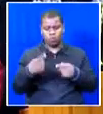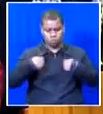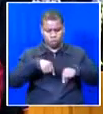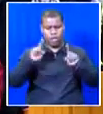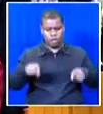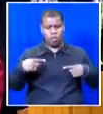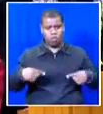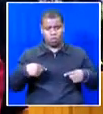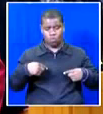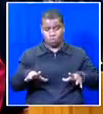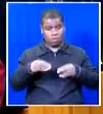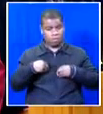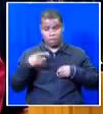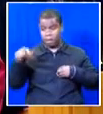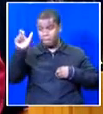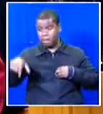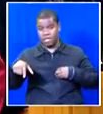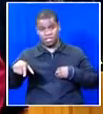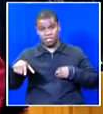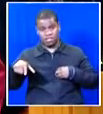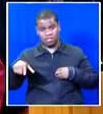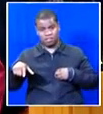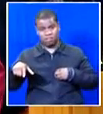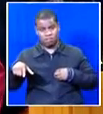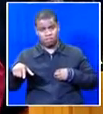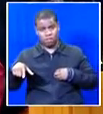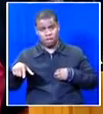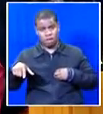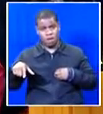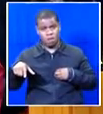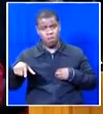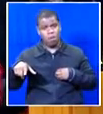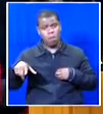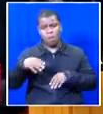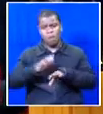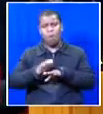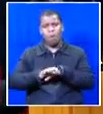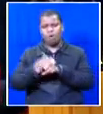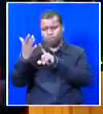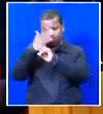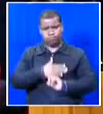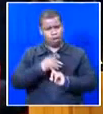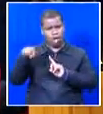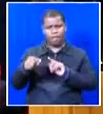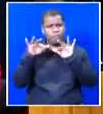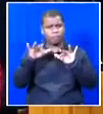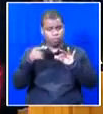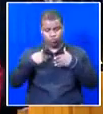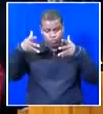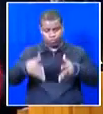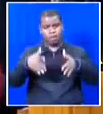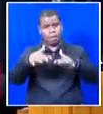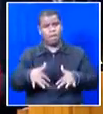We cannot allow arrogance to dominate our own intellectual thinking in this house, as if